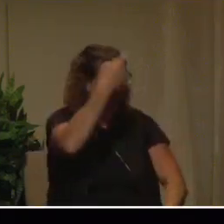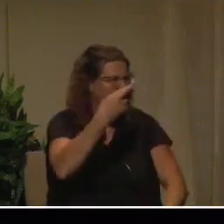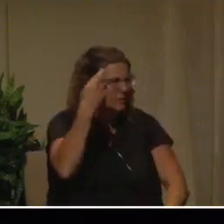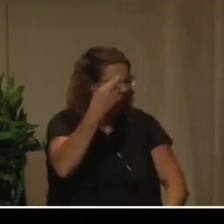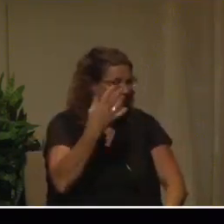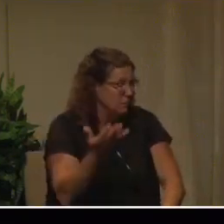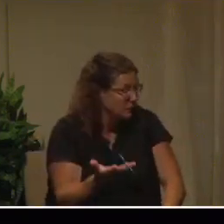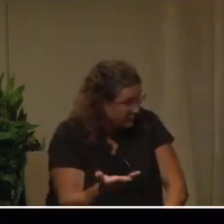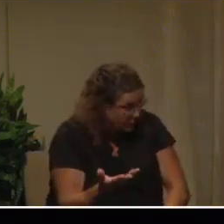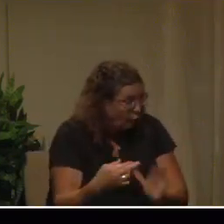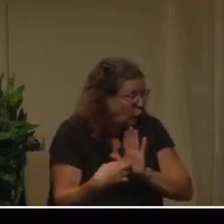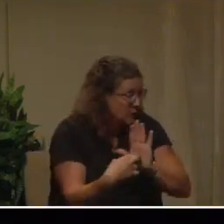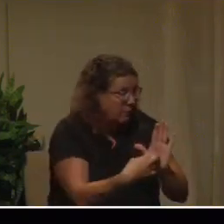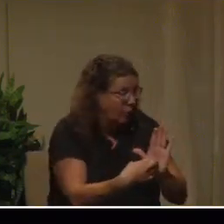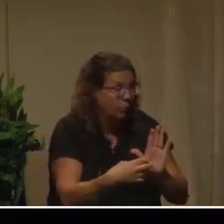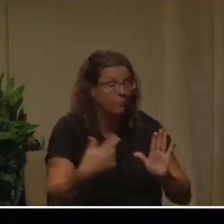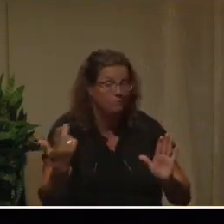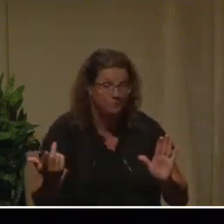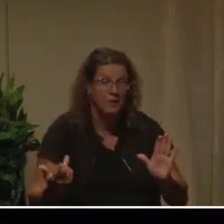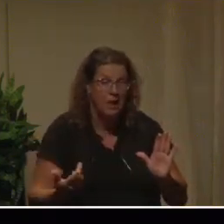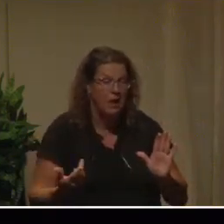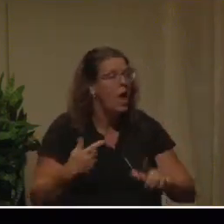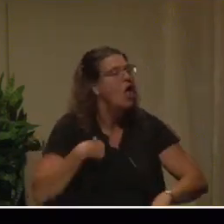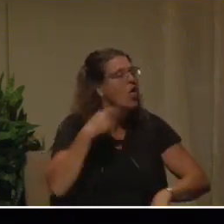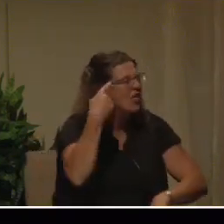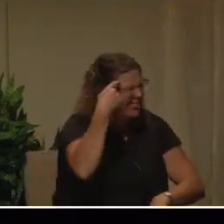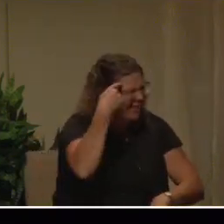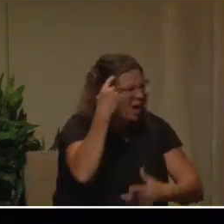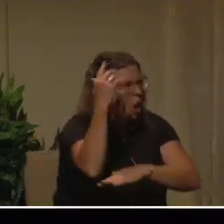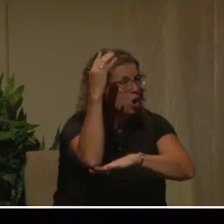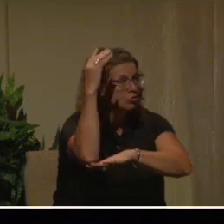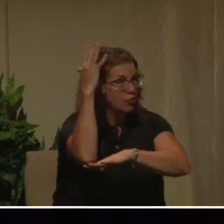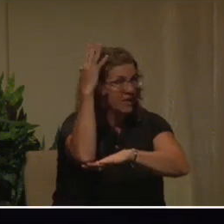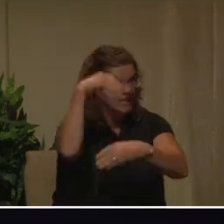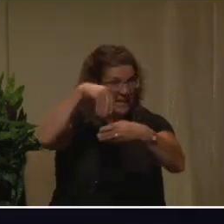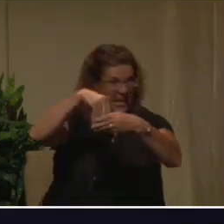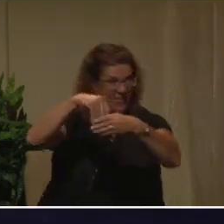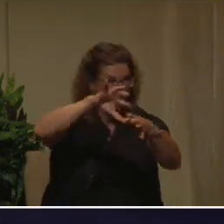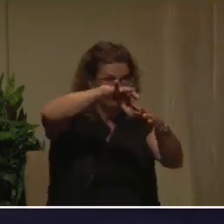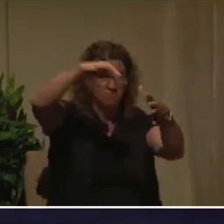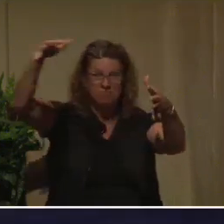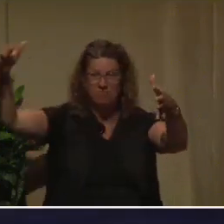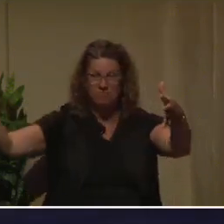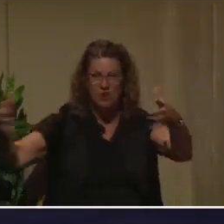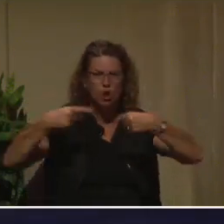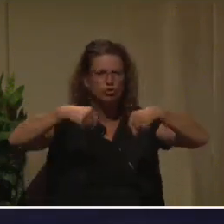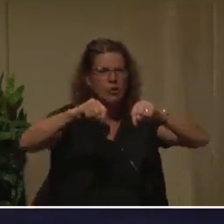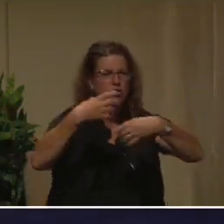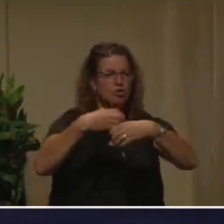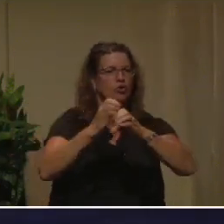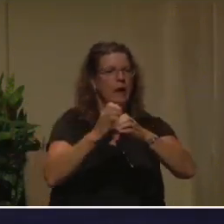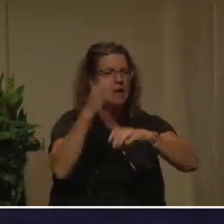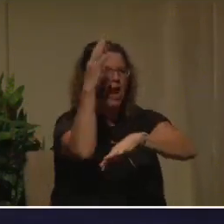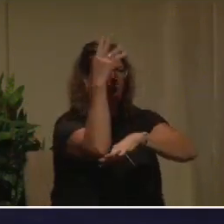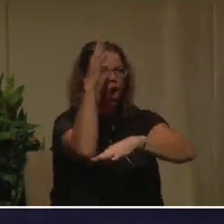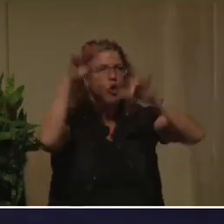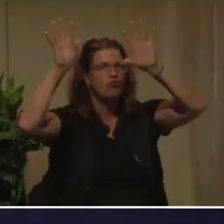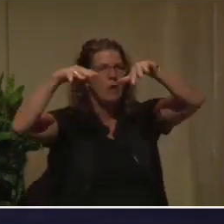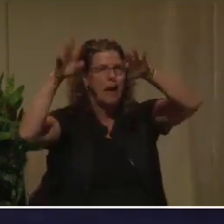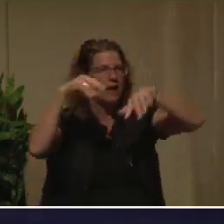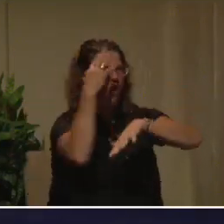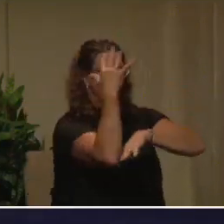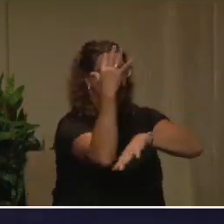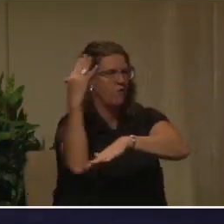thunk it? But their trees would grow up. They were trying to create a rainforest, and their trees would grow up, and they would